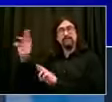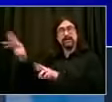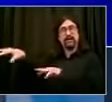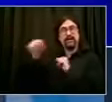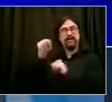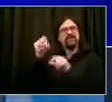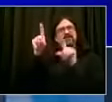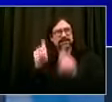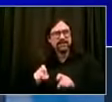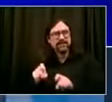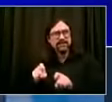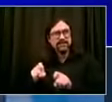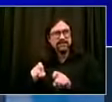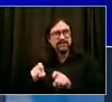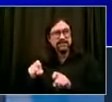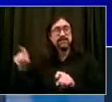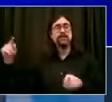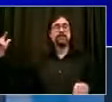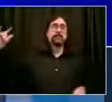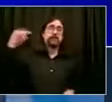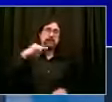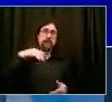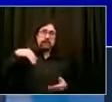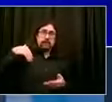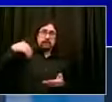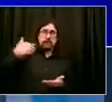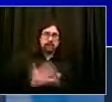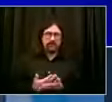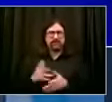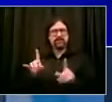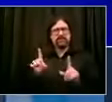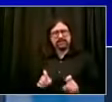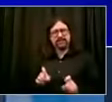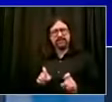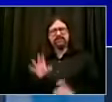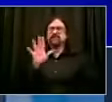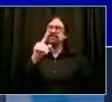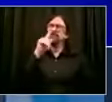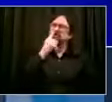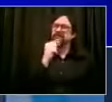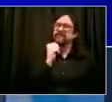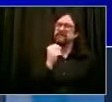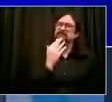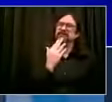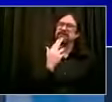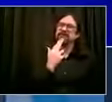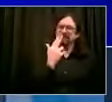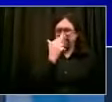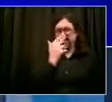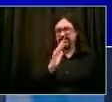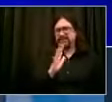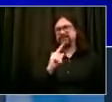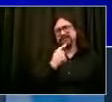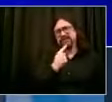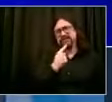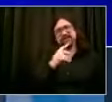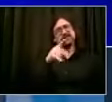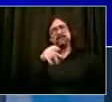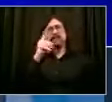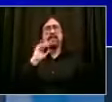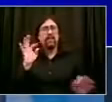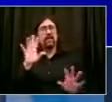sure that that quarantine is upheld. This is going to be the busiest travel time of the year when you think about all these days up through New